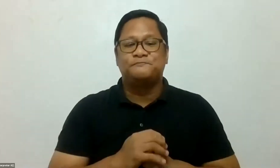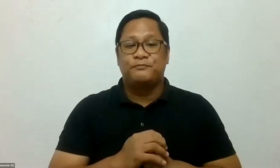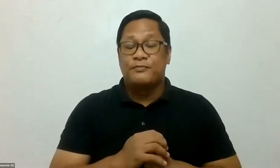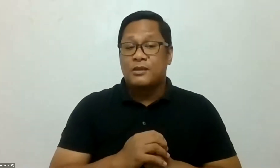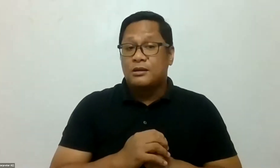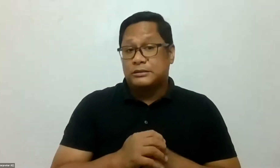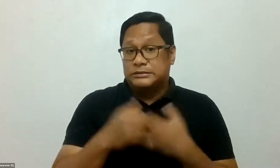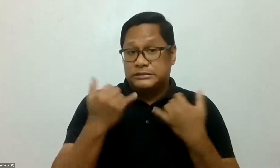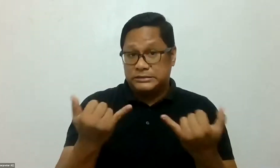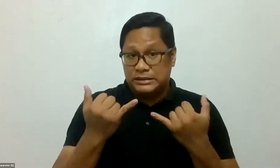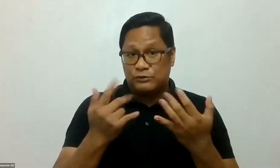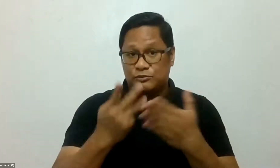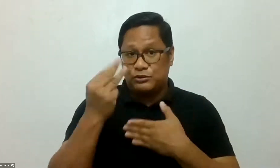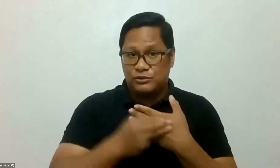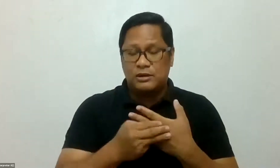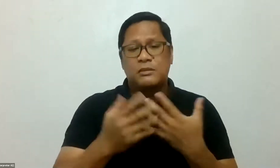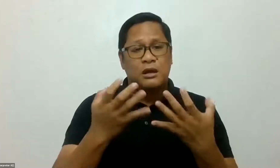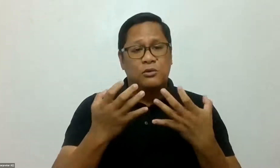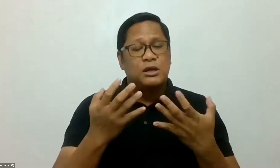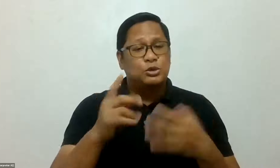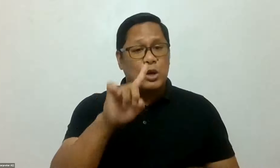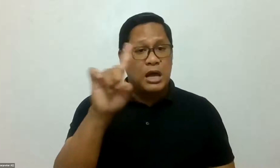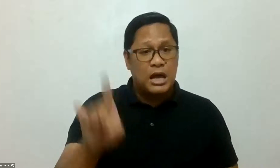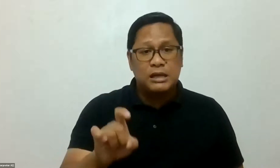this point of the program, I'd like to pass